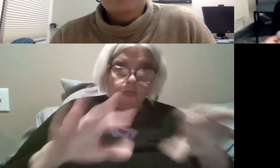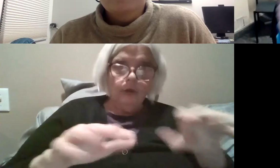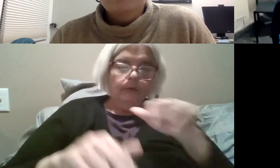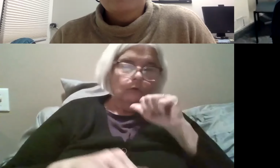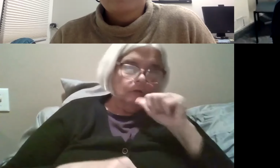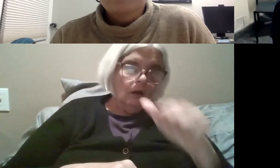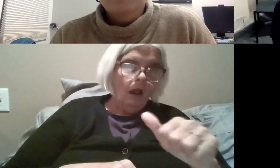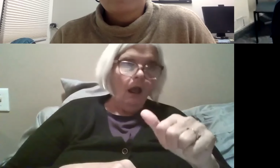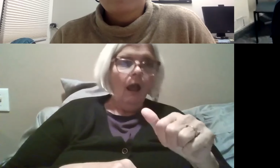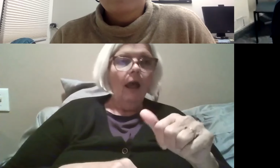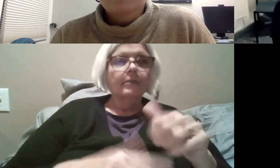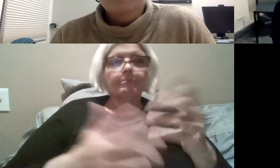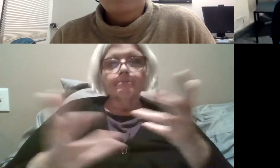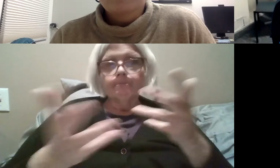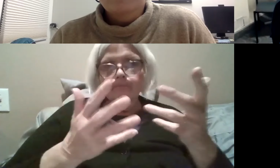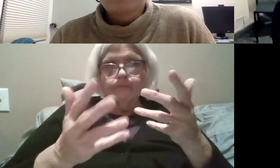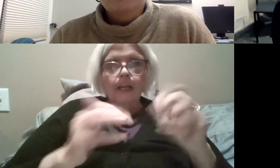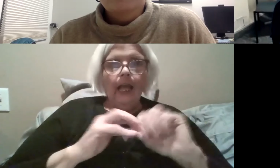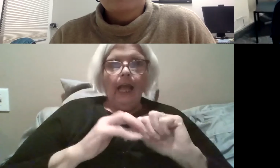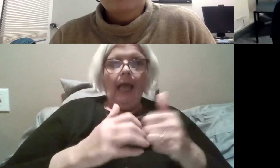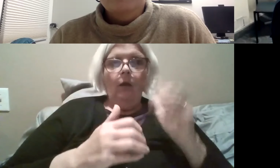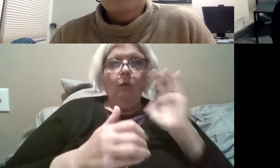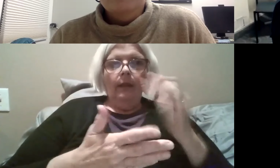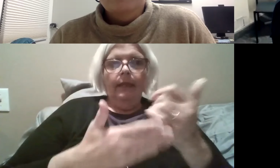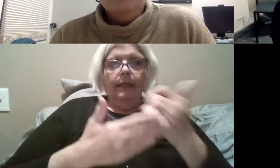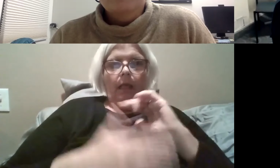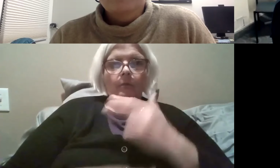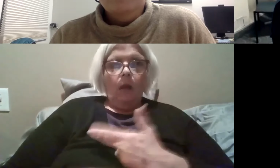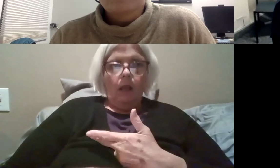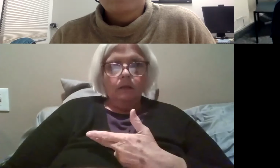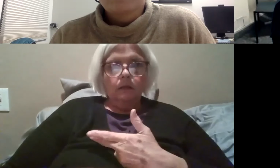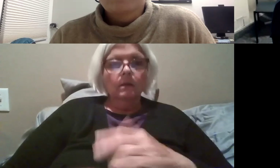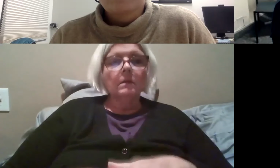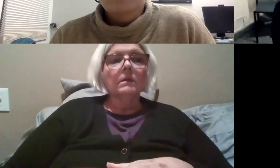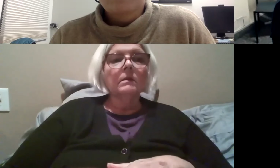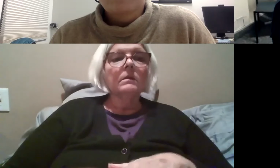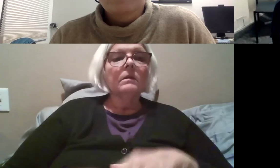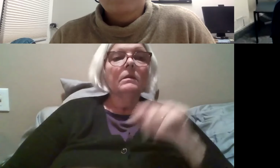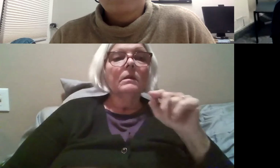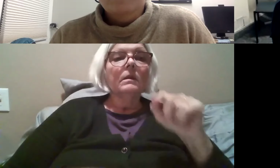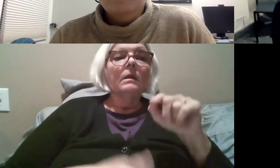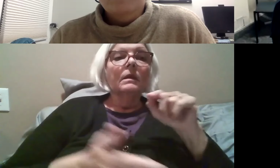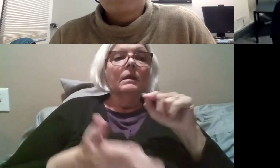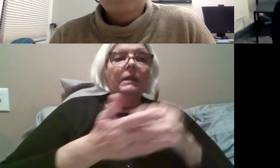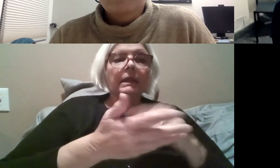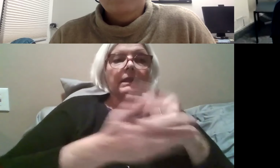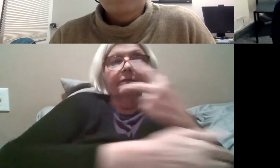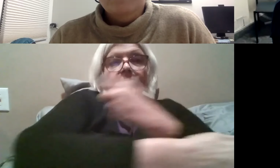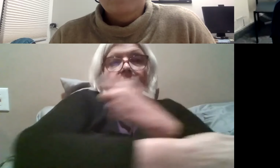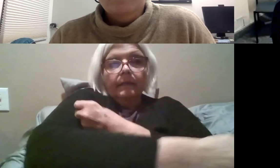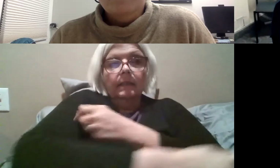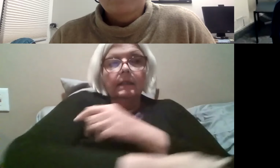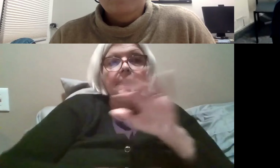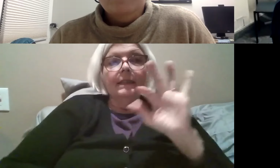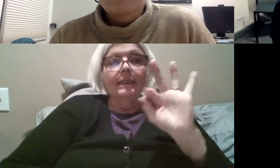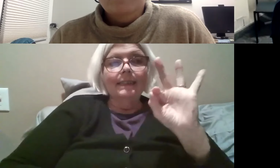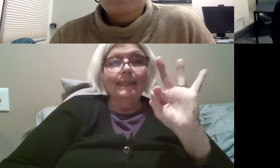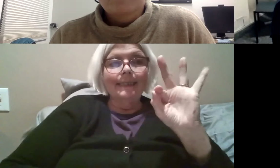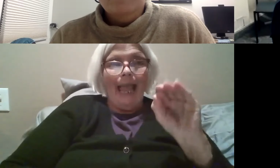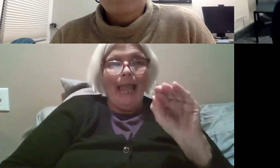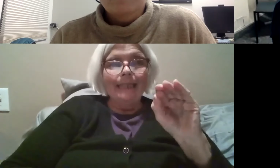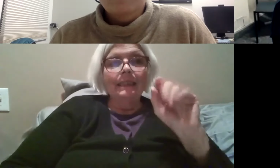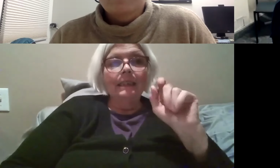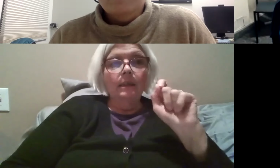do just want to remind folks that this vaccine was found to be 90.7% effective against